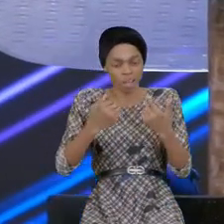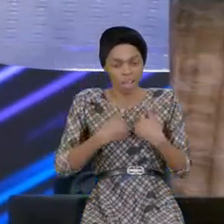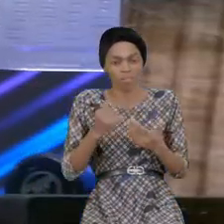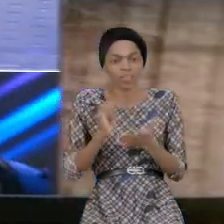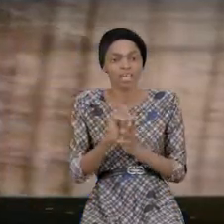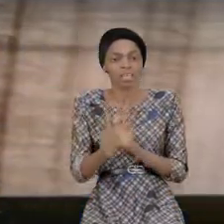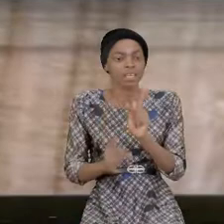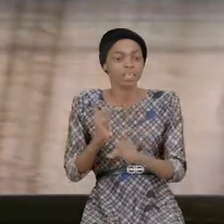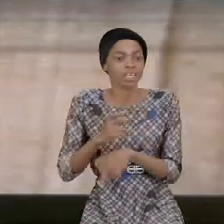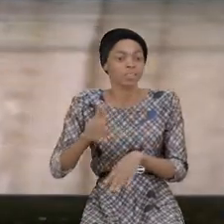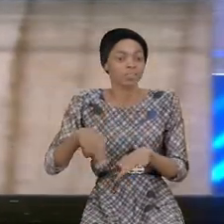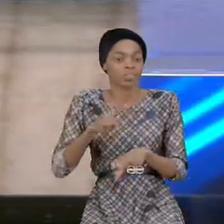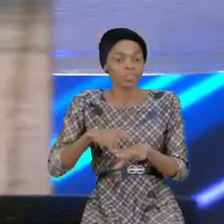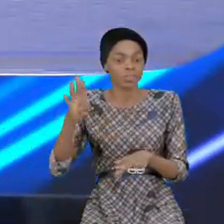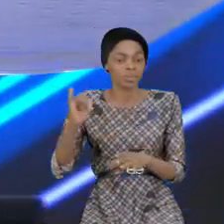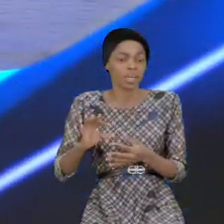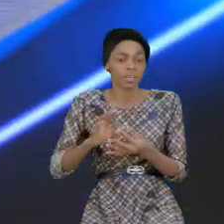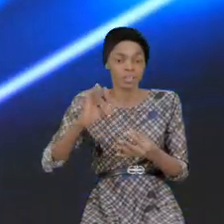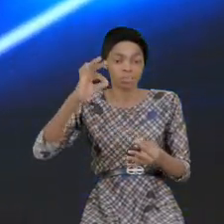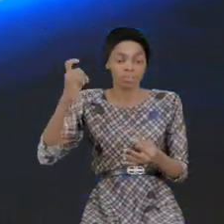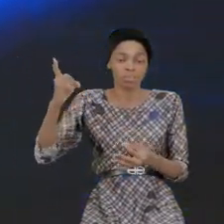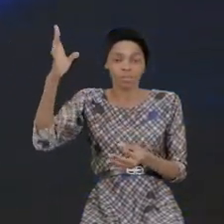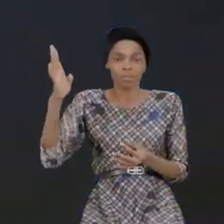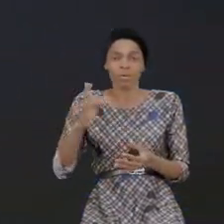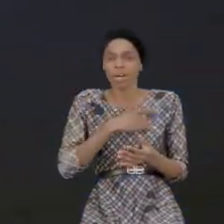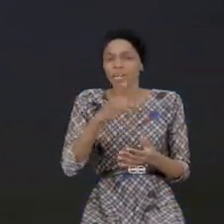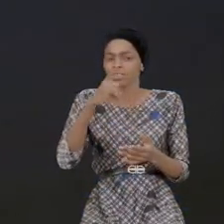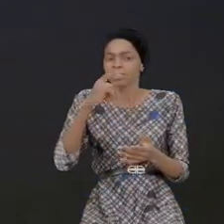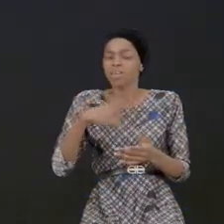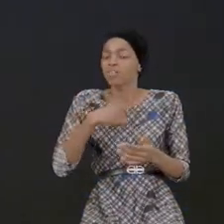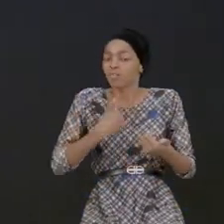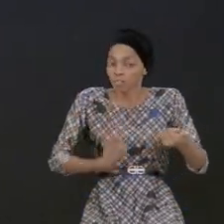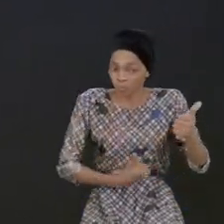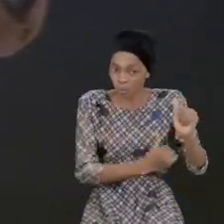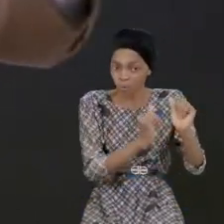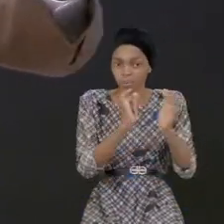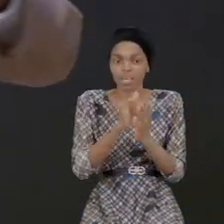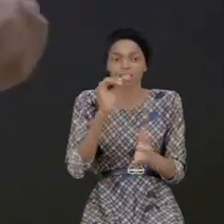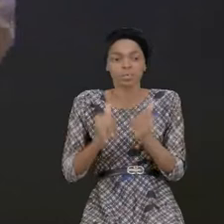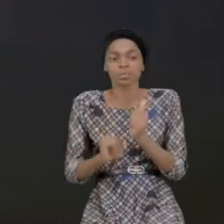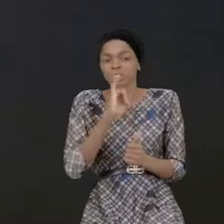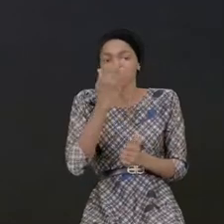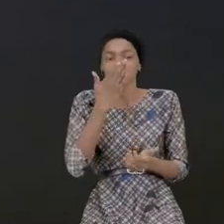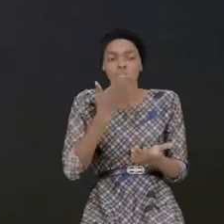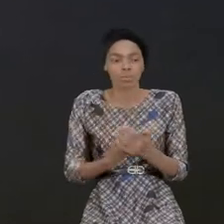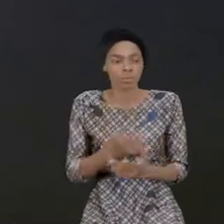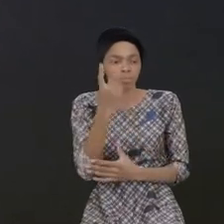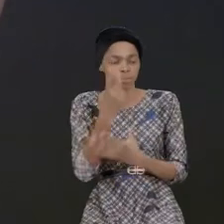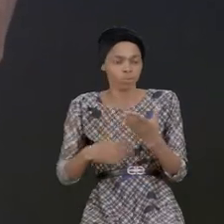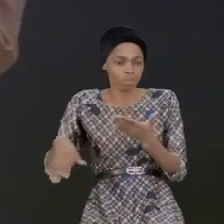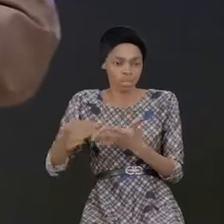God. And it says you follow that which is good, both among yourselves